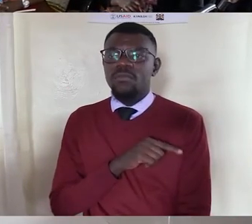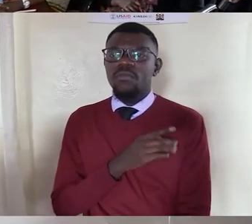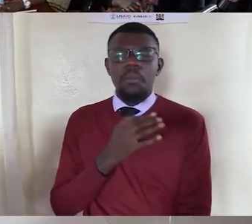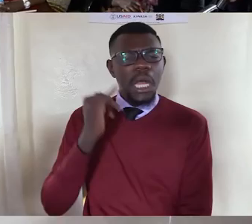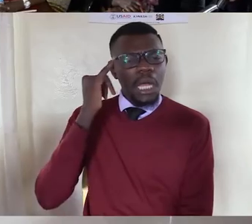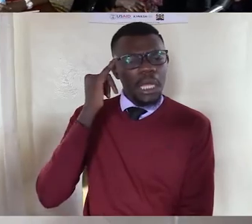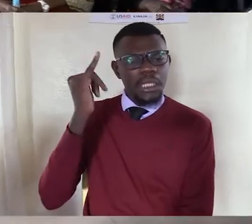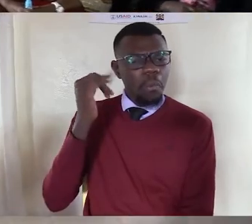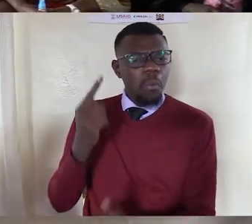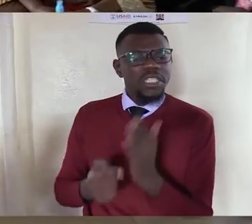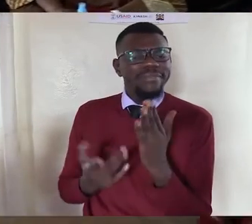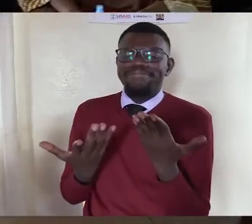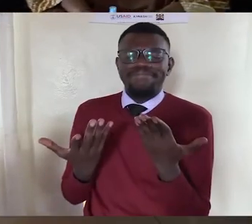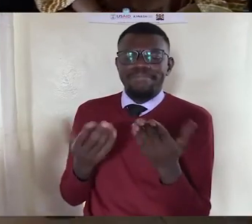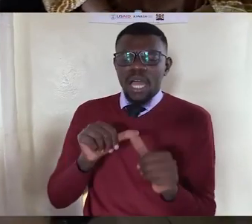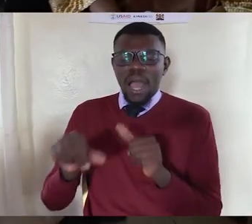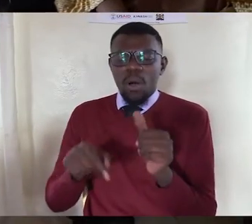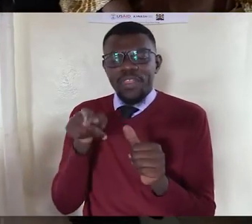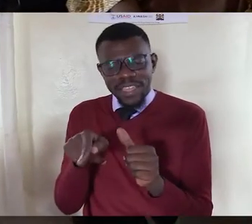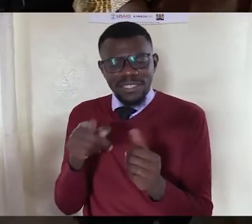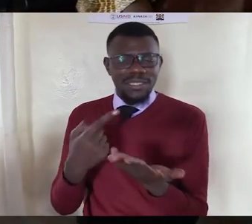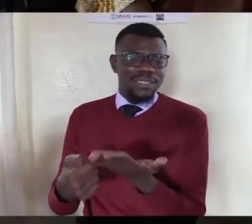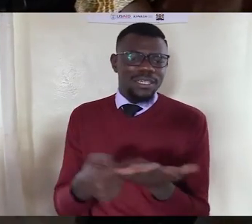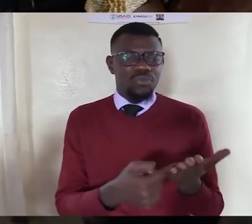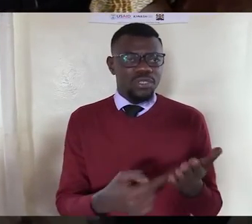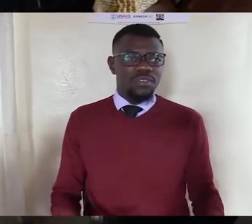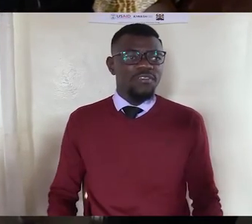insights around this discussion. Thank you.